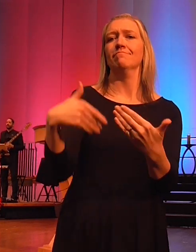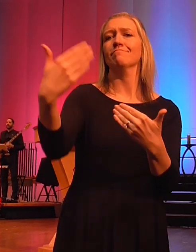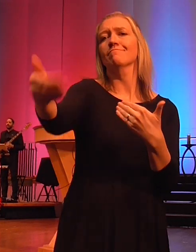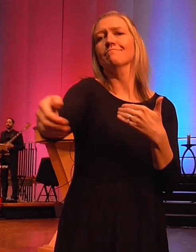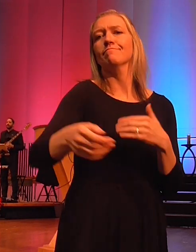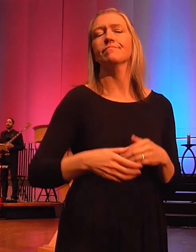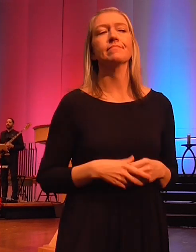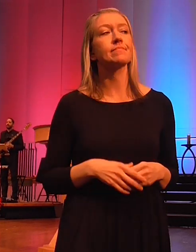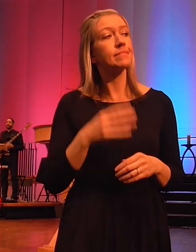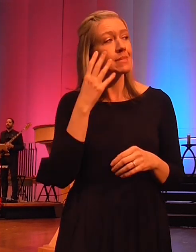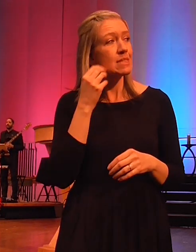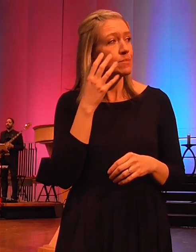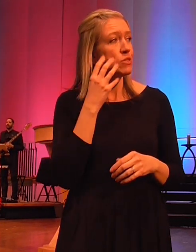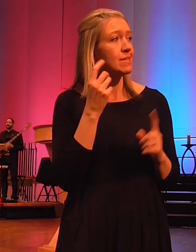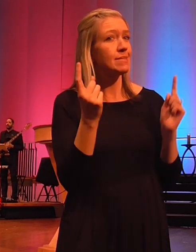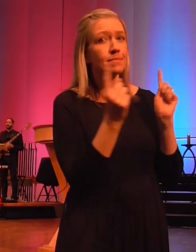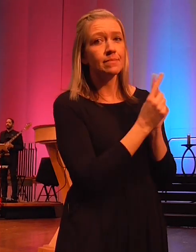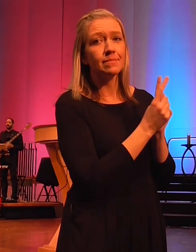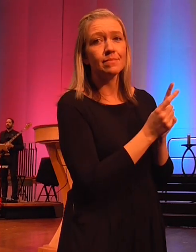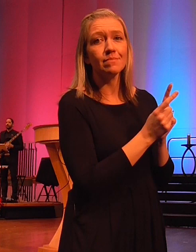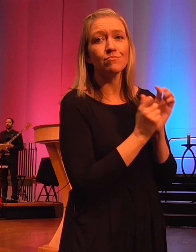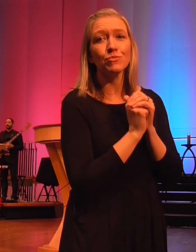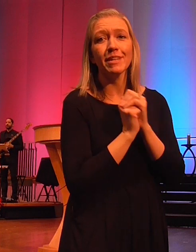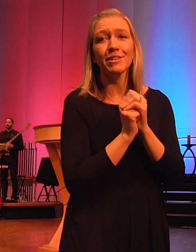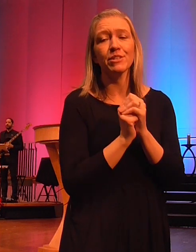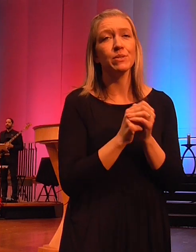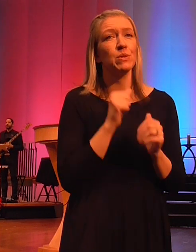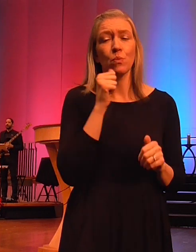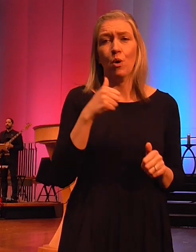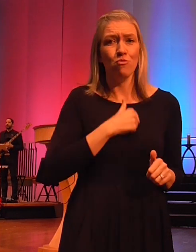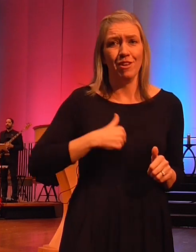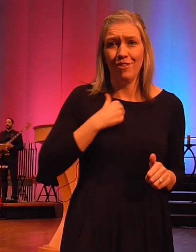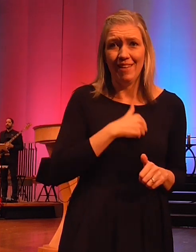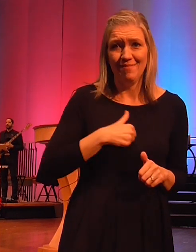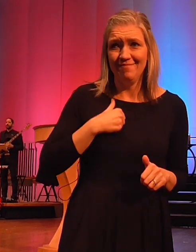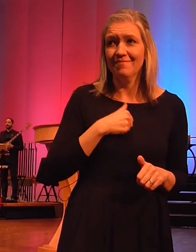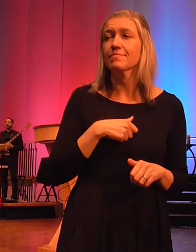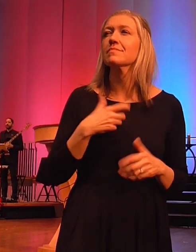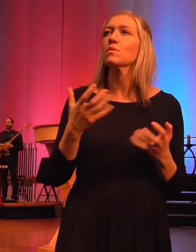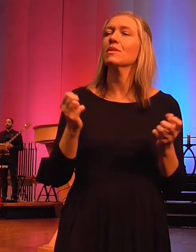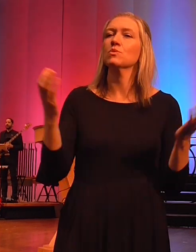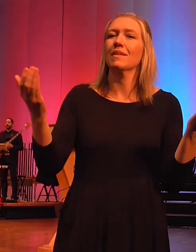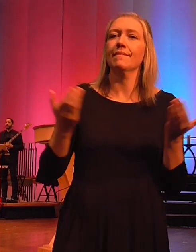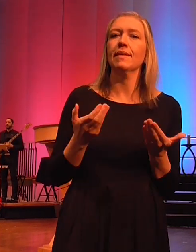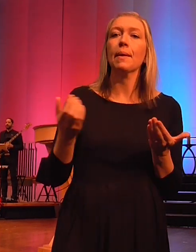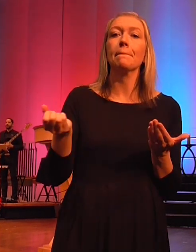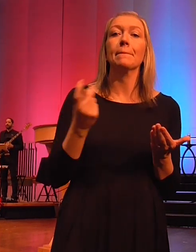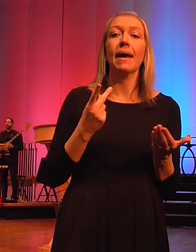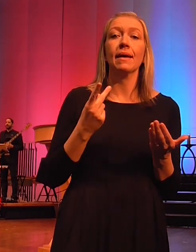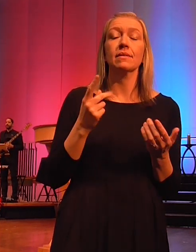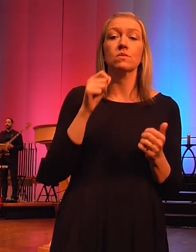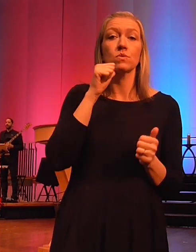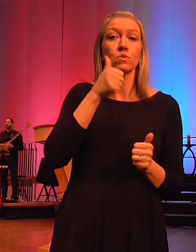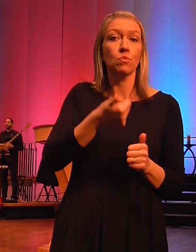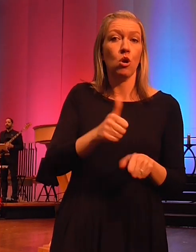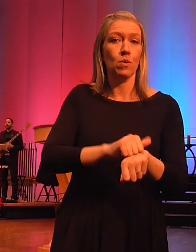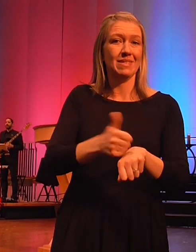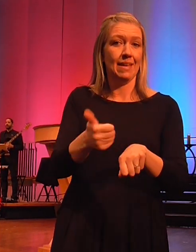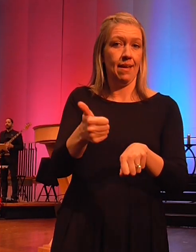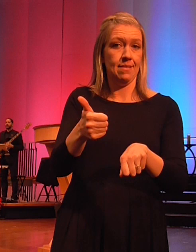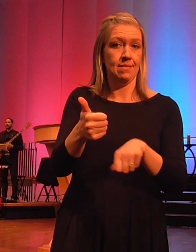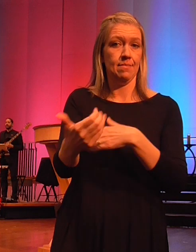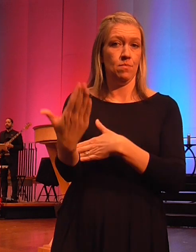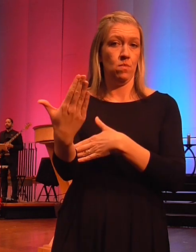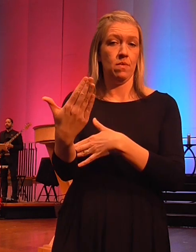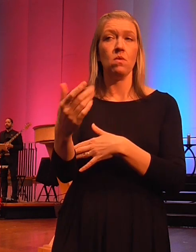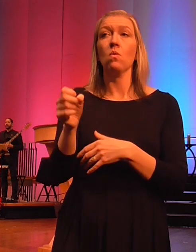an experience of prayer today. You won't regret it at all. I also want to invite you to come back here at 10 a.m. tomorrow, or join us